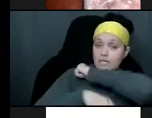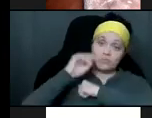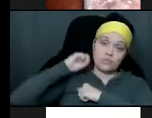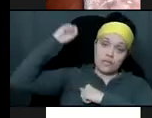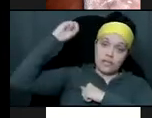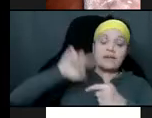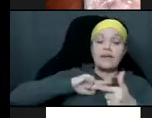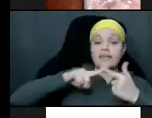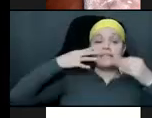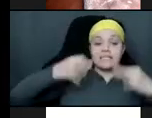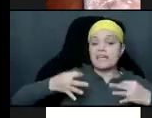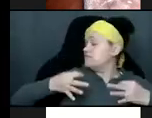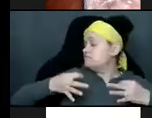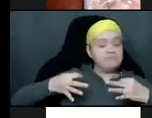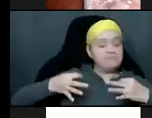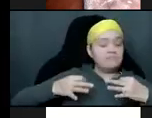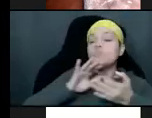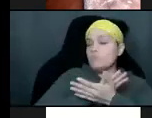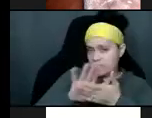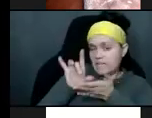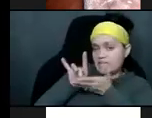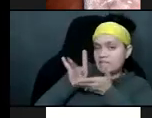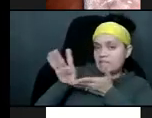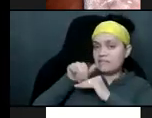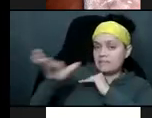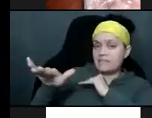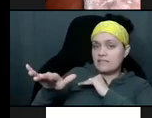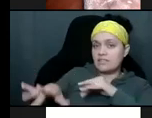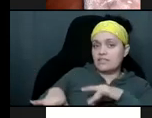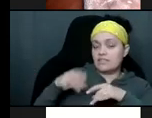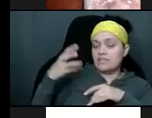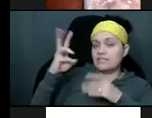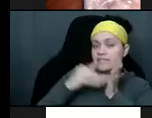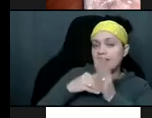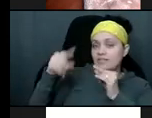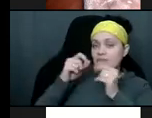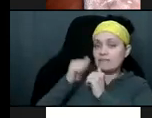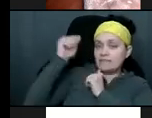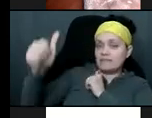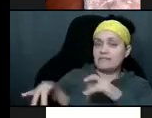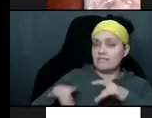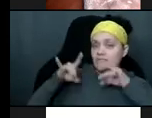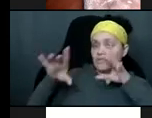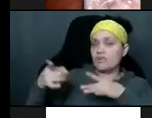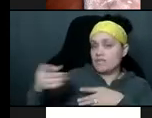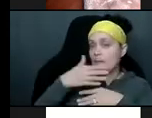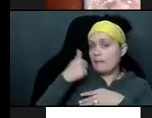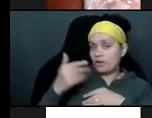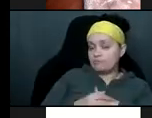then decided, oh, we'll be nice to her and we'll just send her 16,000 miles away to